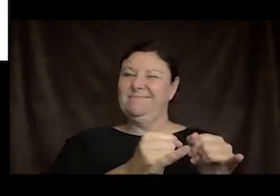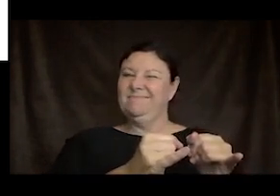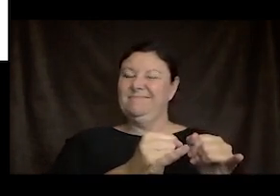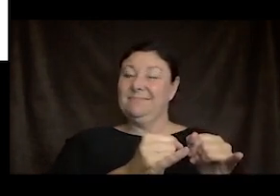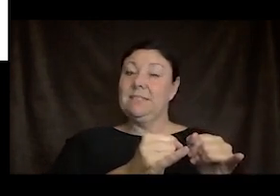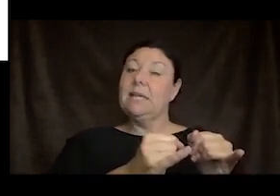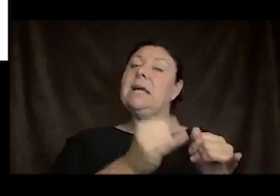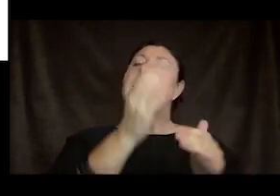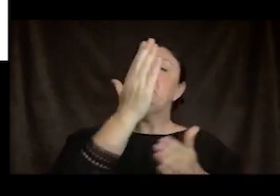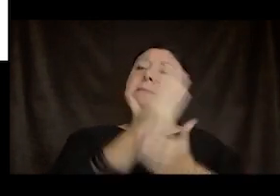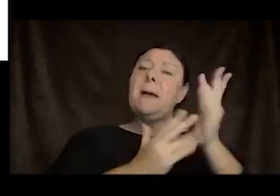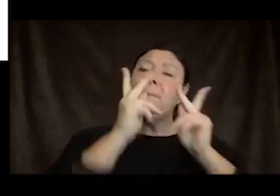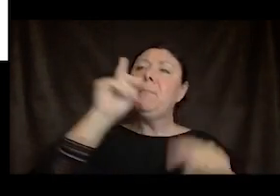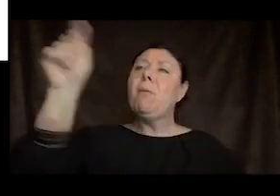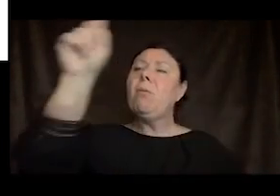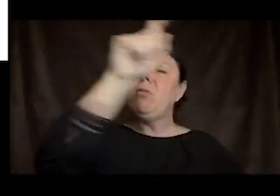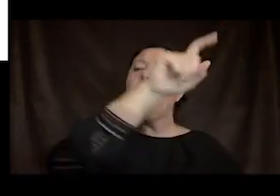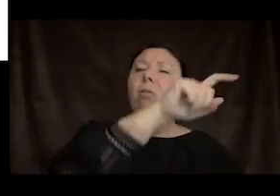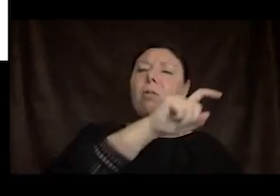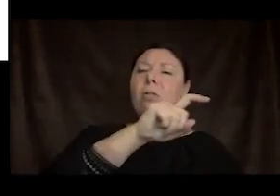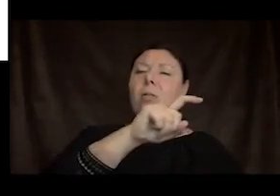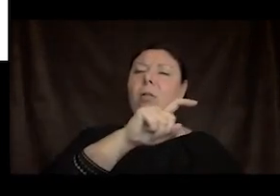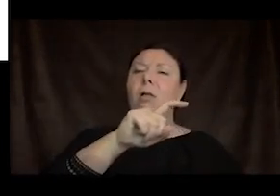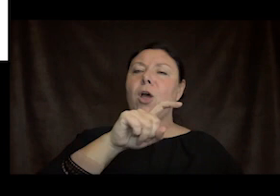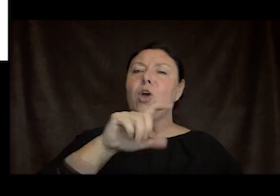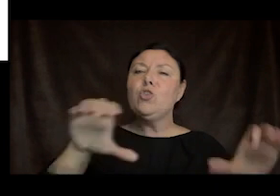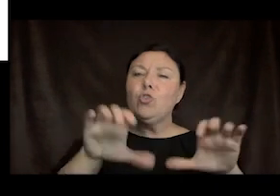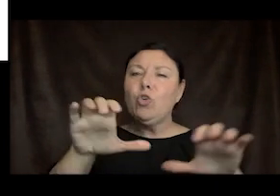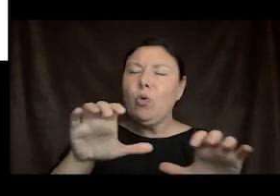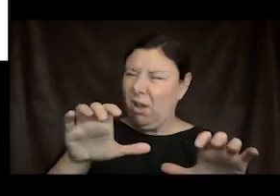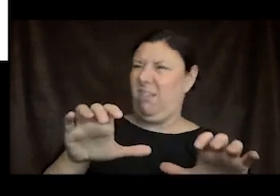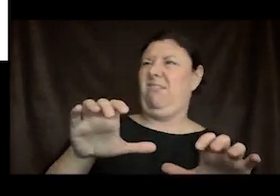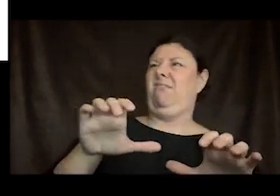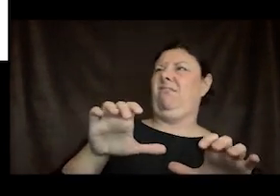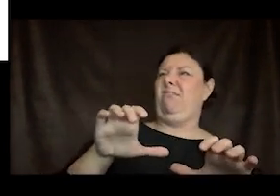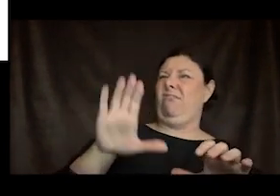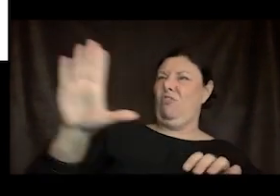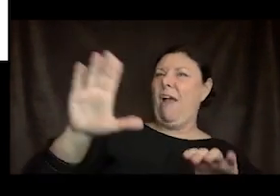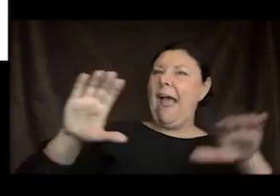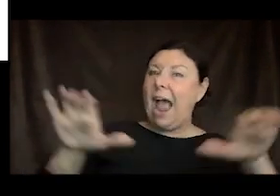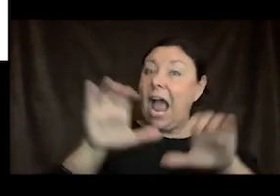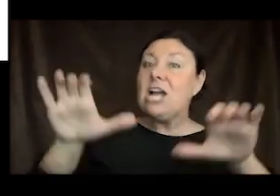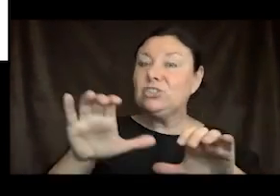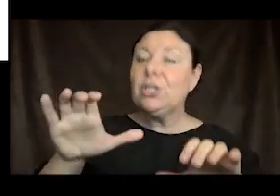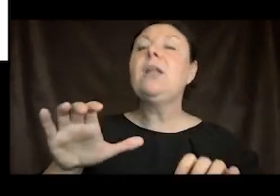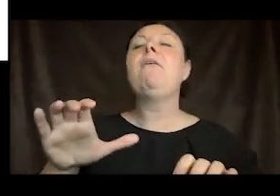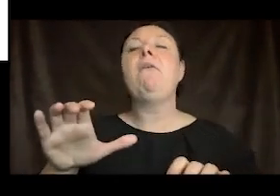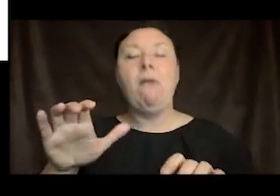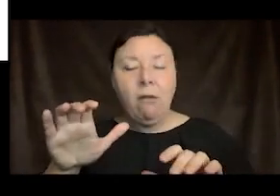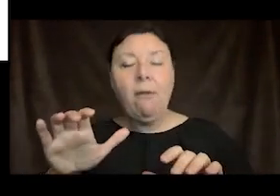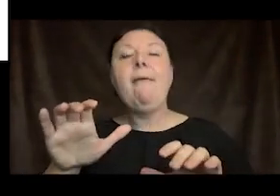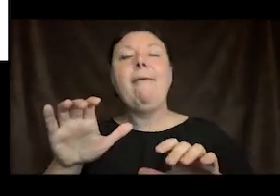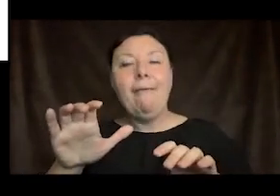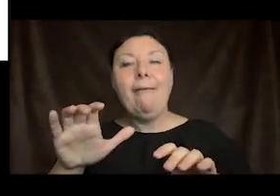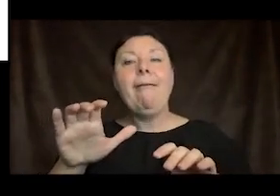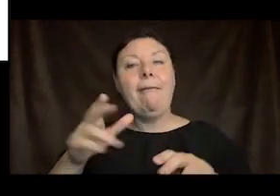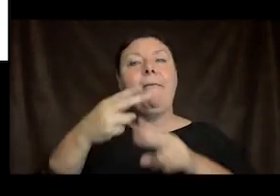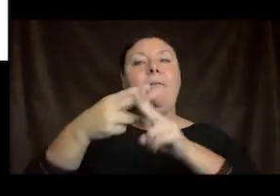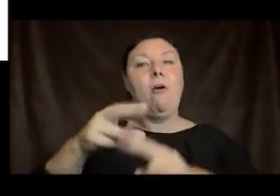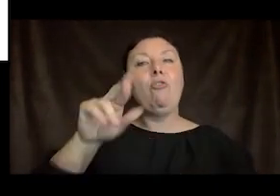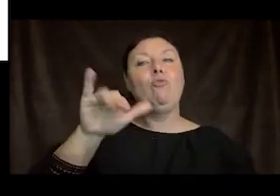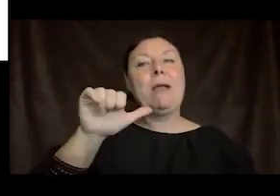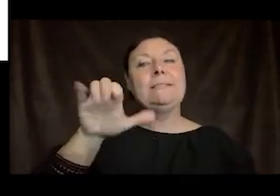some actions on the part of individuals that are racist, and they are born of prejudice and stereotypes.